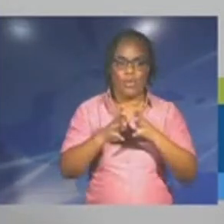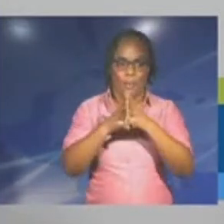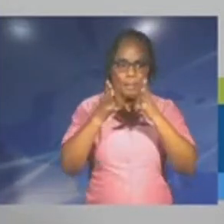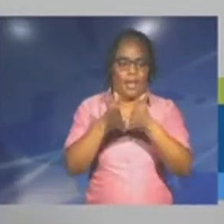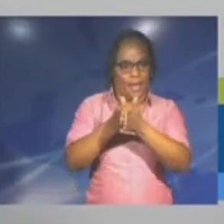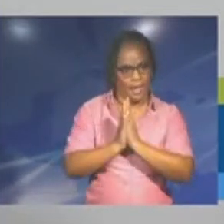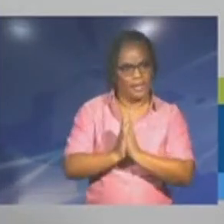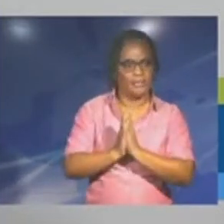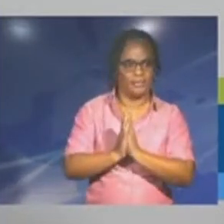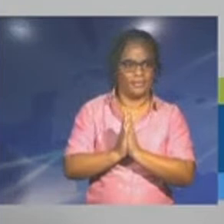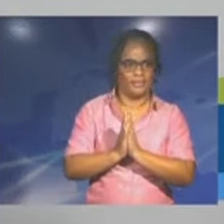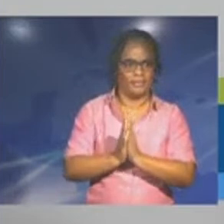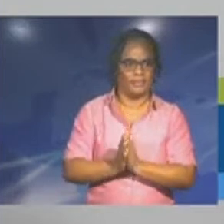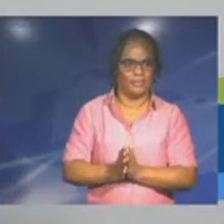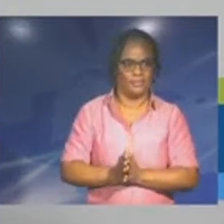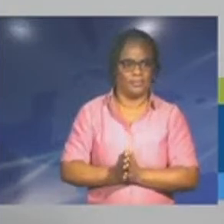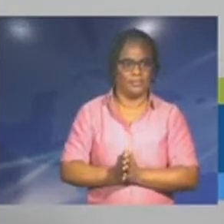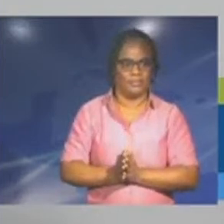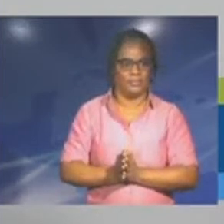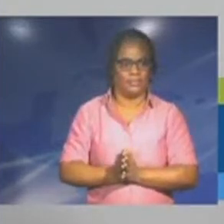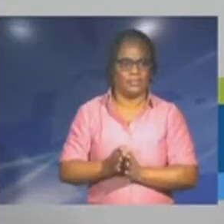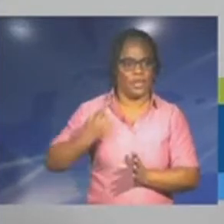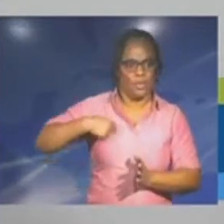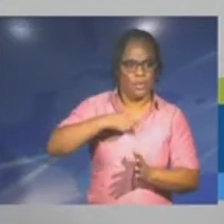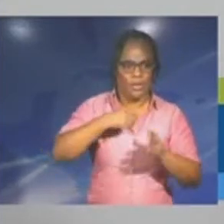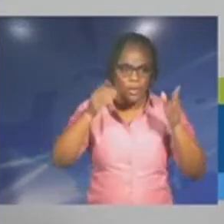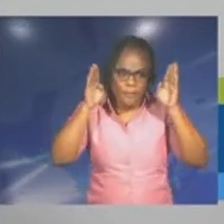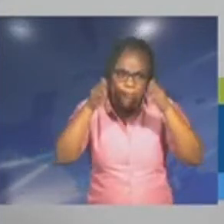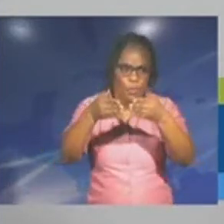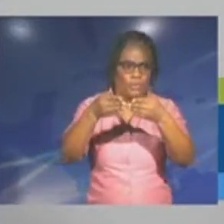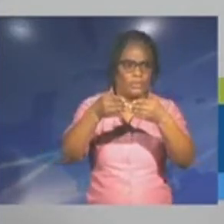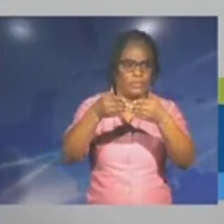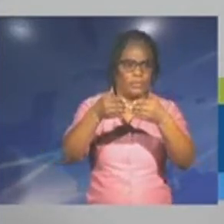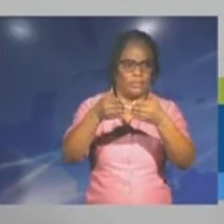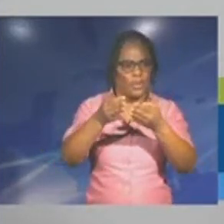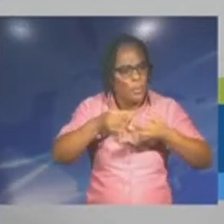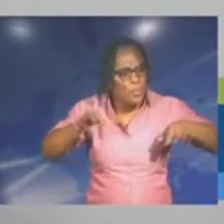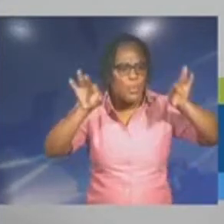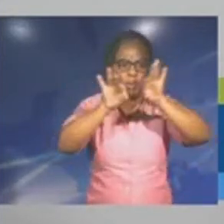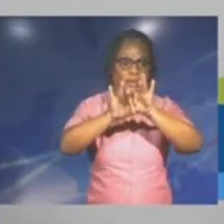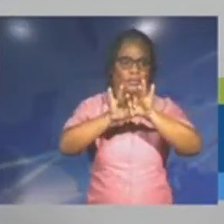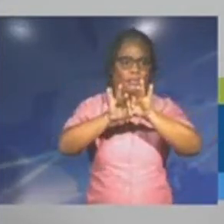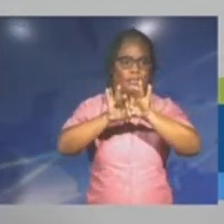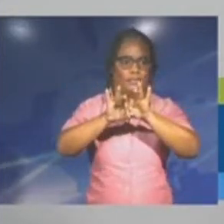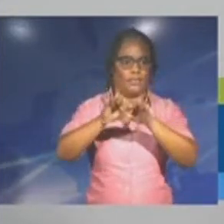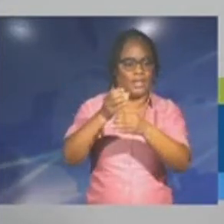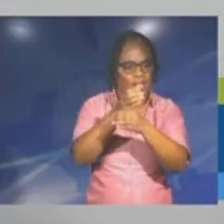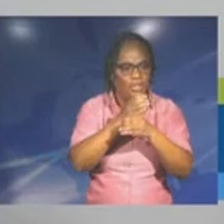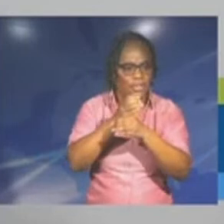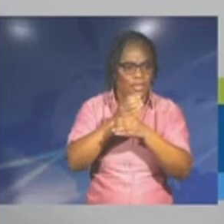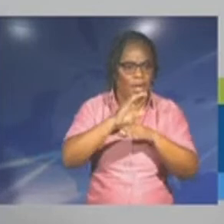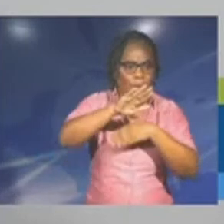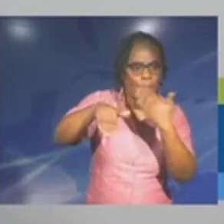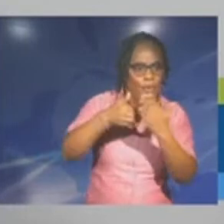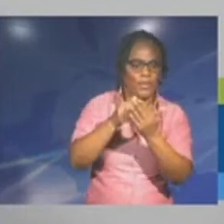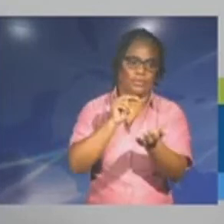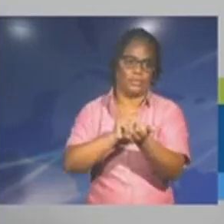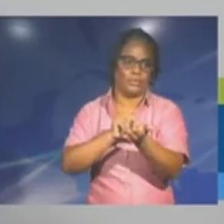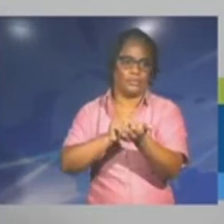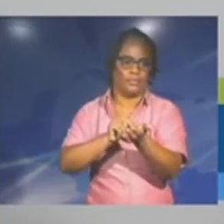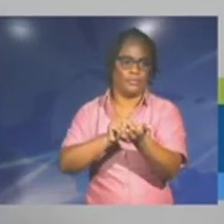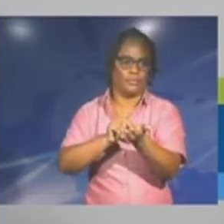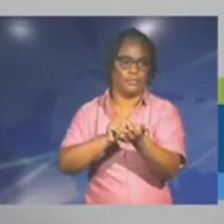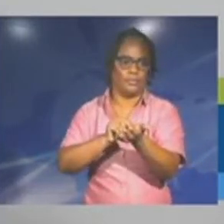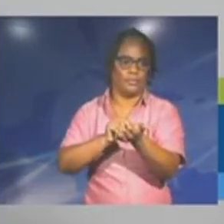we prioritize the care of our healthcare professionals, including nurses, from day one, with the setting up